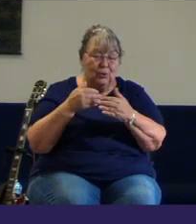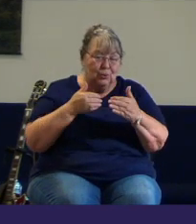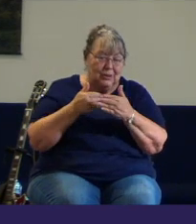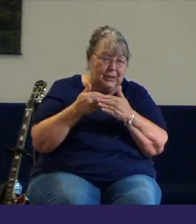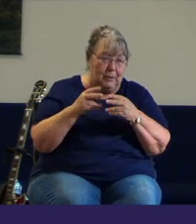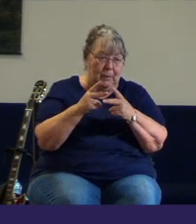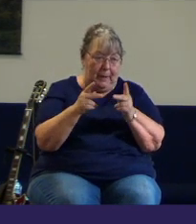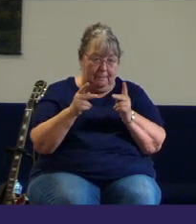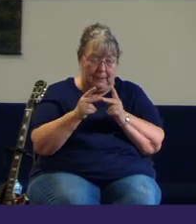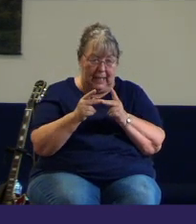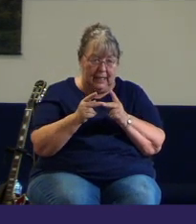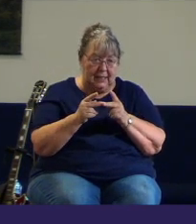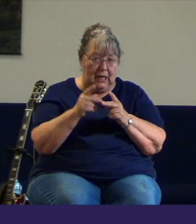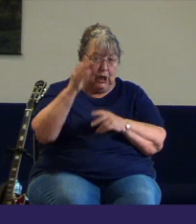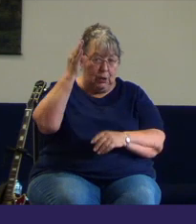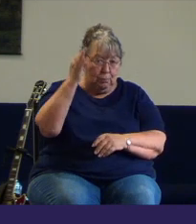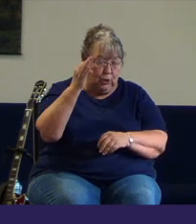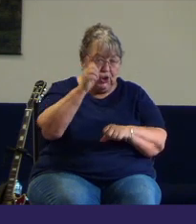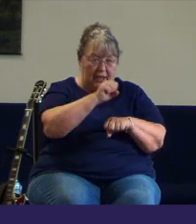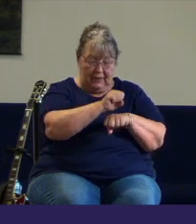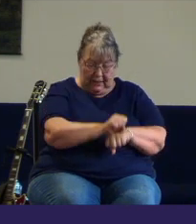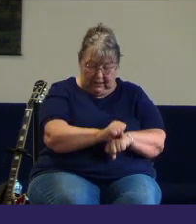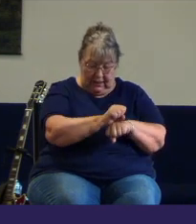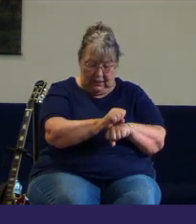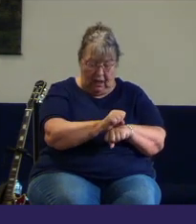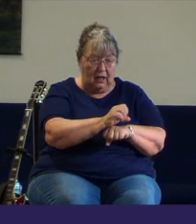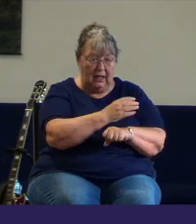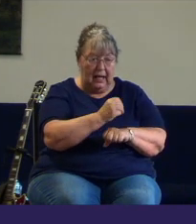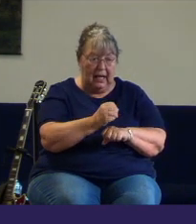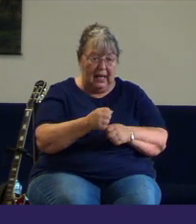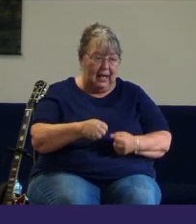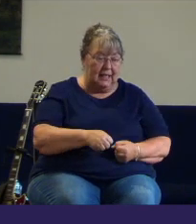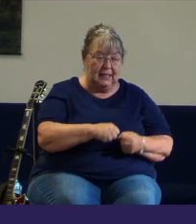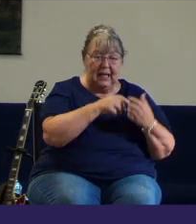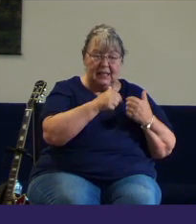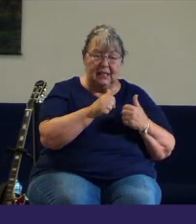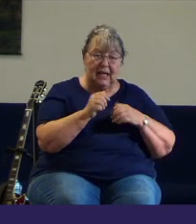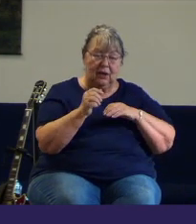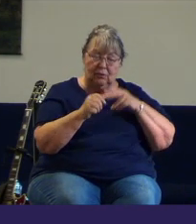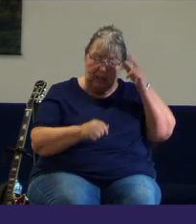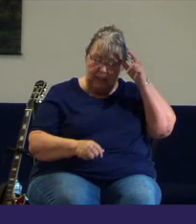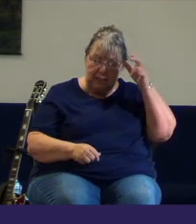Galilee, preaching in their synagogues and driving out demons.